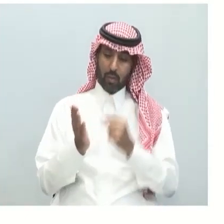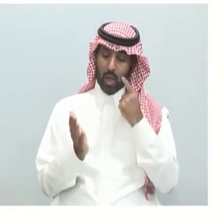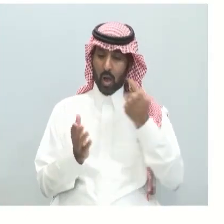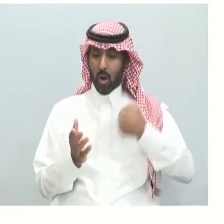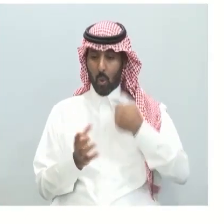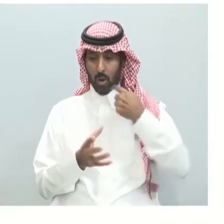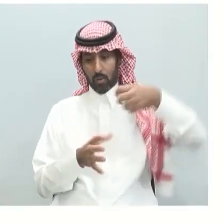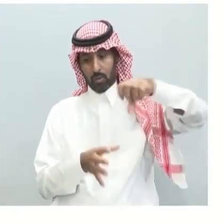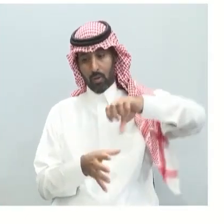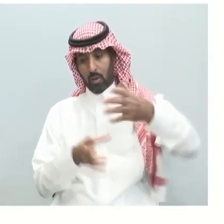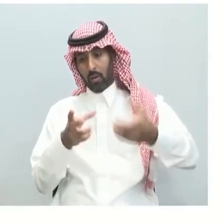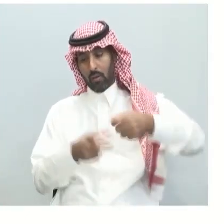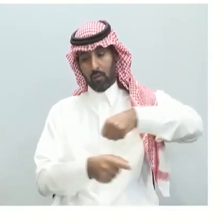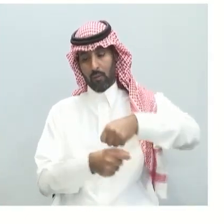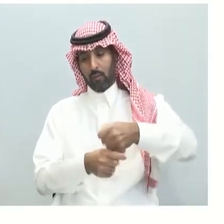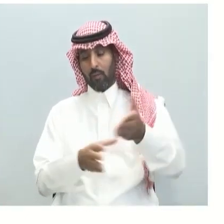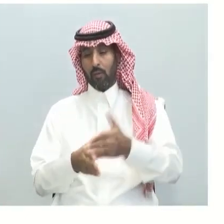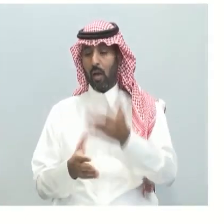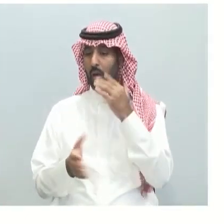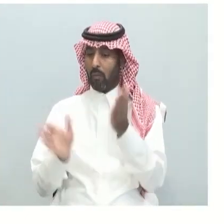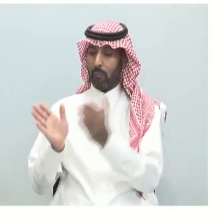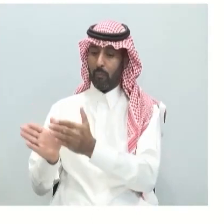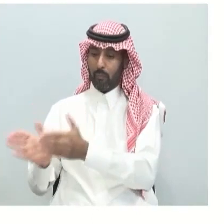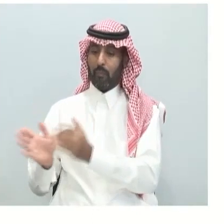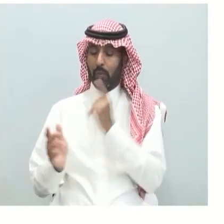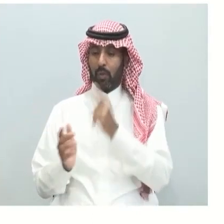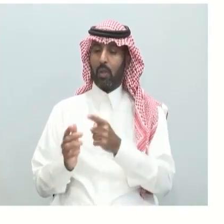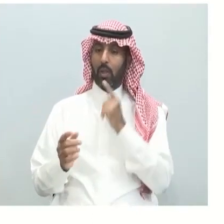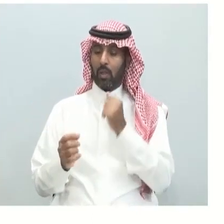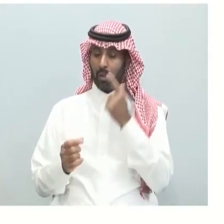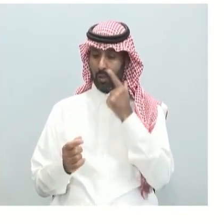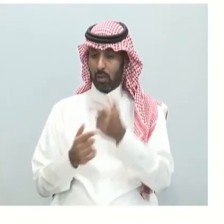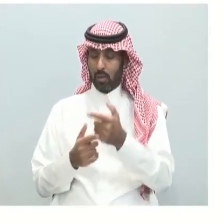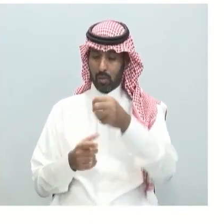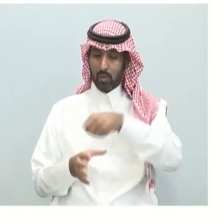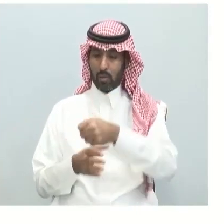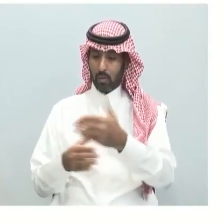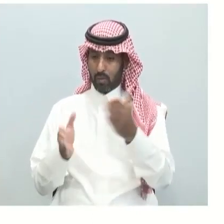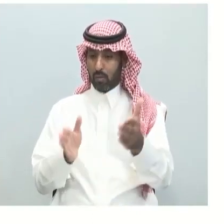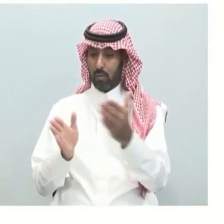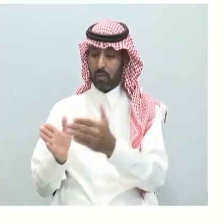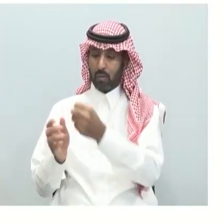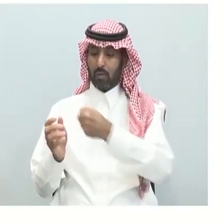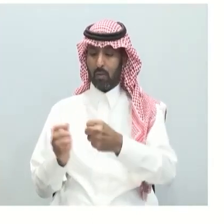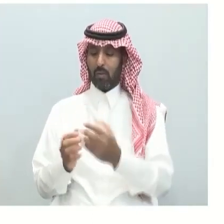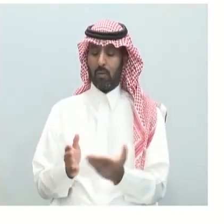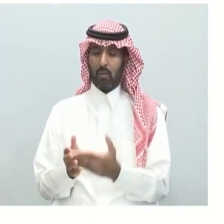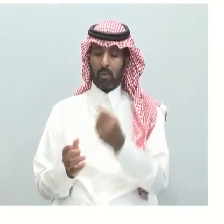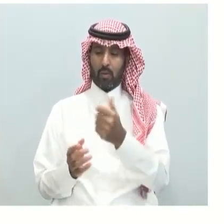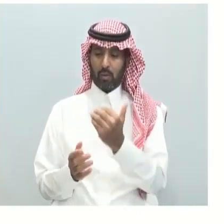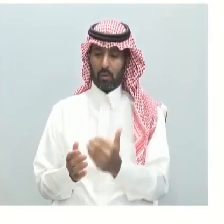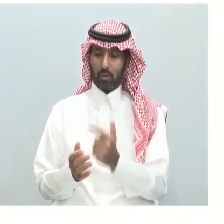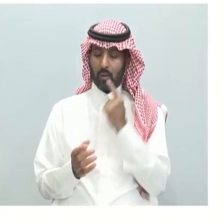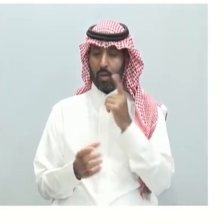containers before we can put away our shopping. But we make better use of cupboard space, spend a lot less, and protect